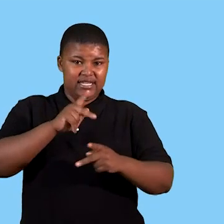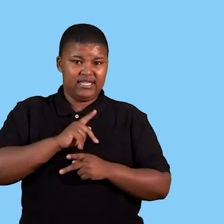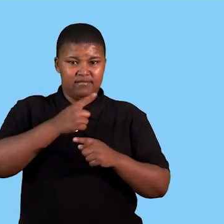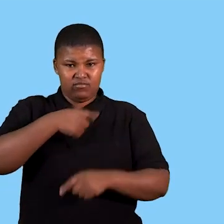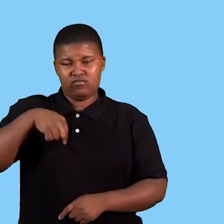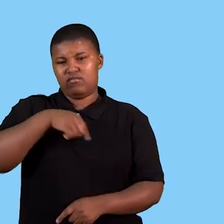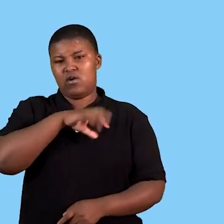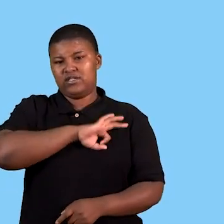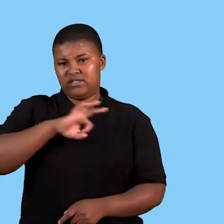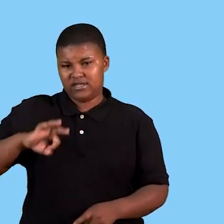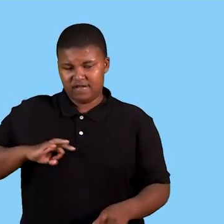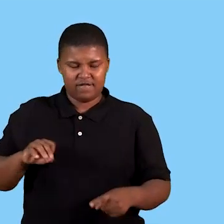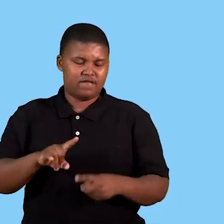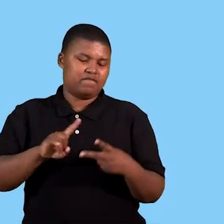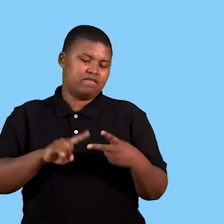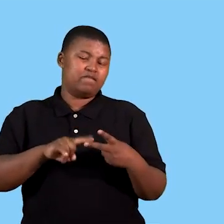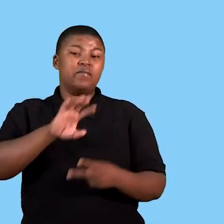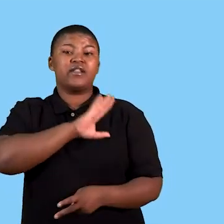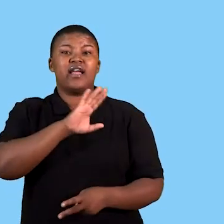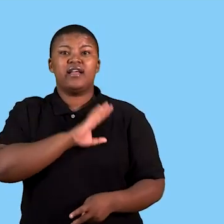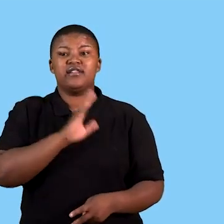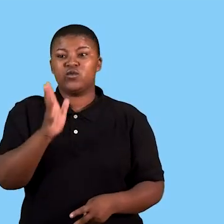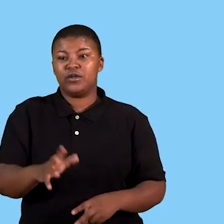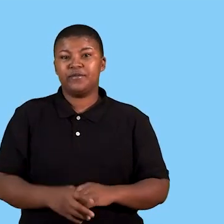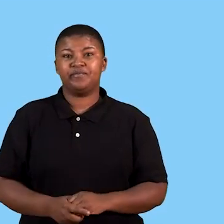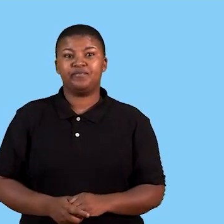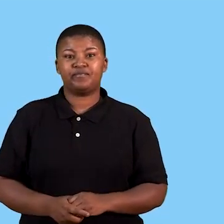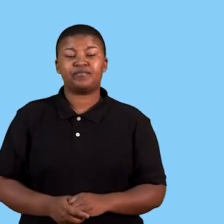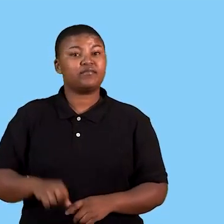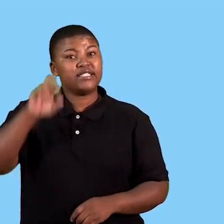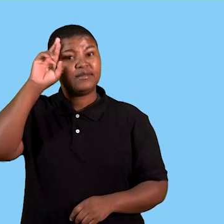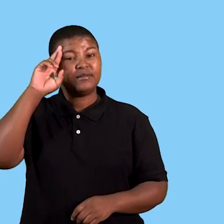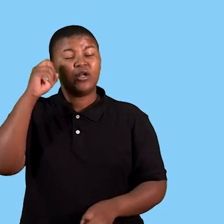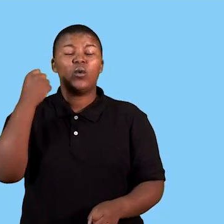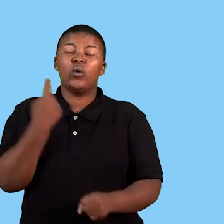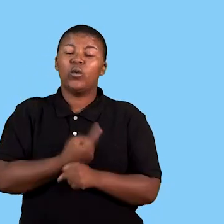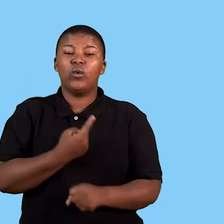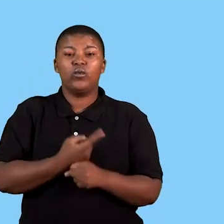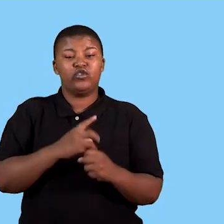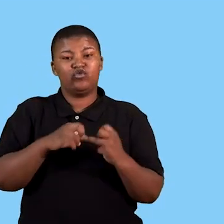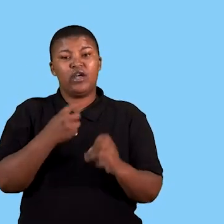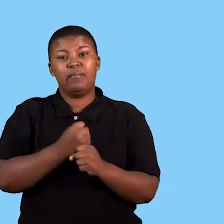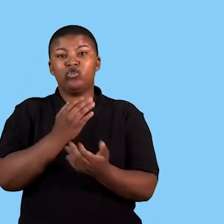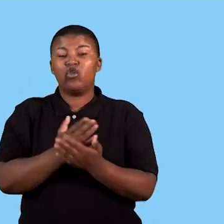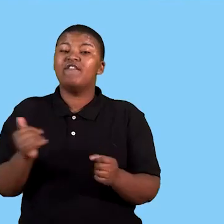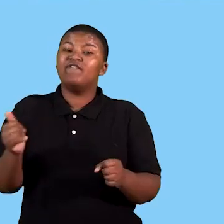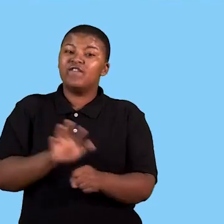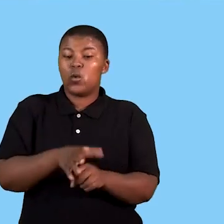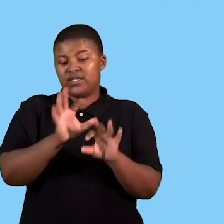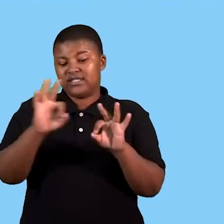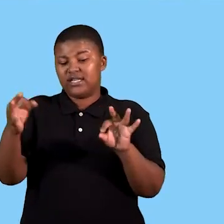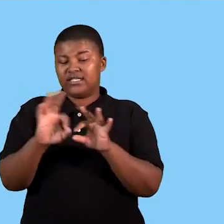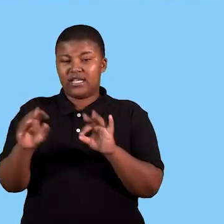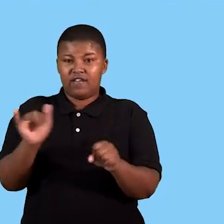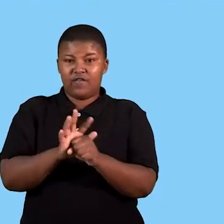or keep our employees and our clients. So remember, always try and answer in full